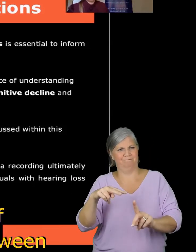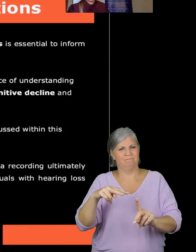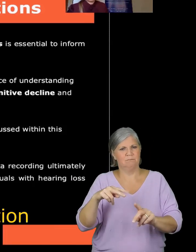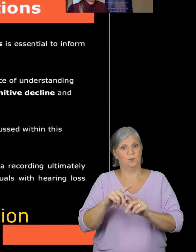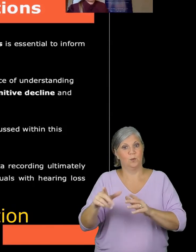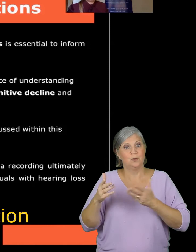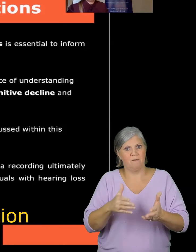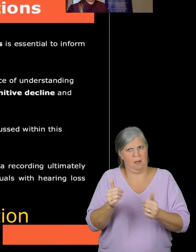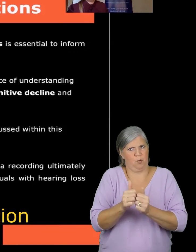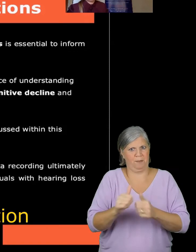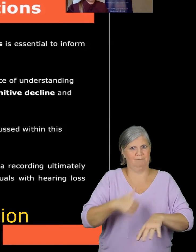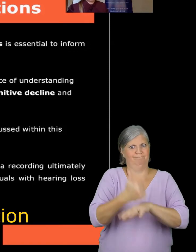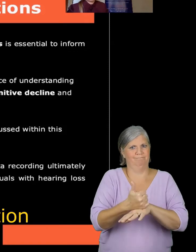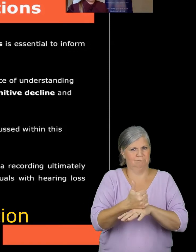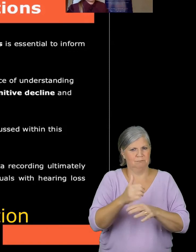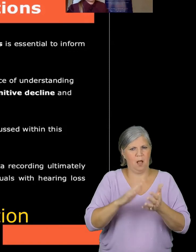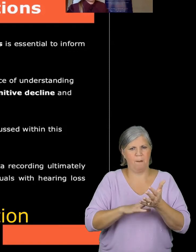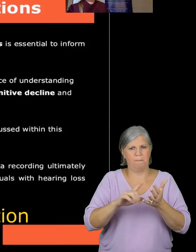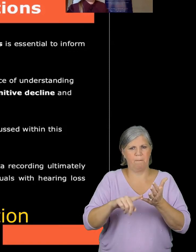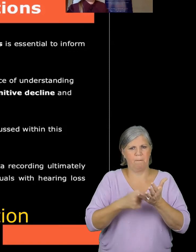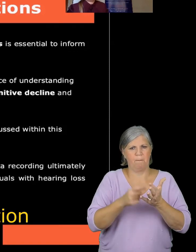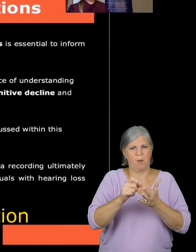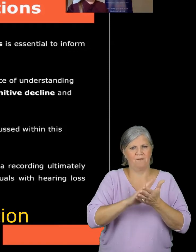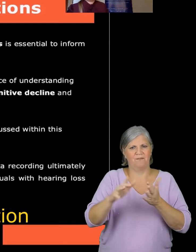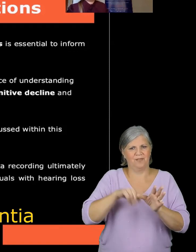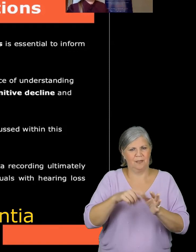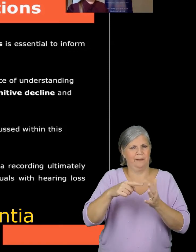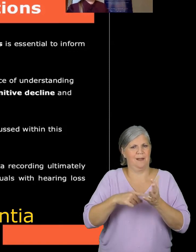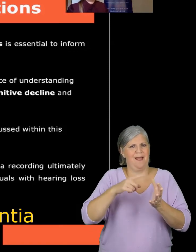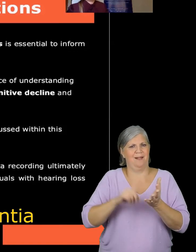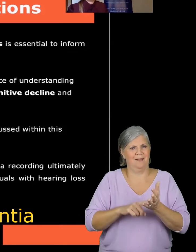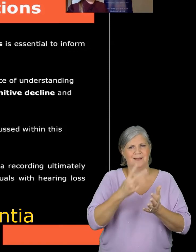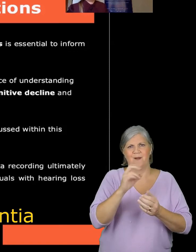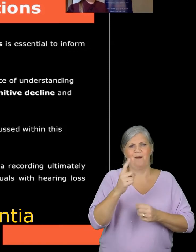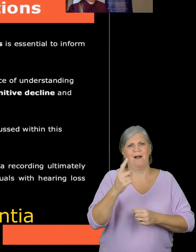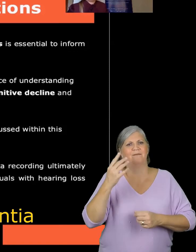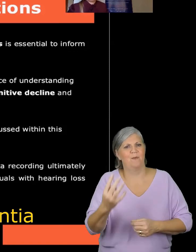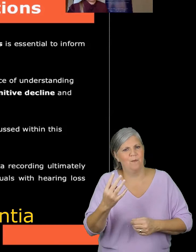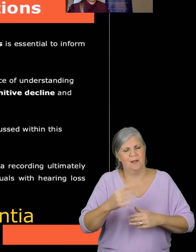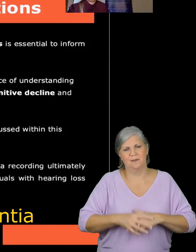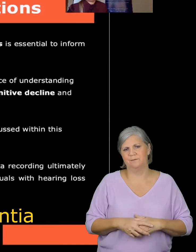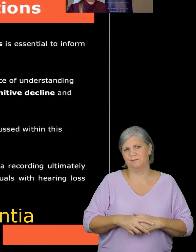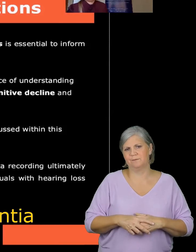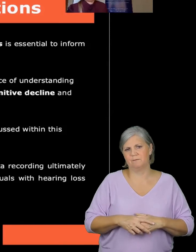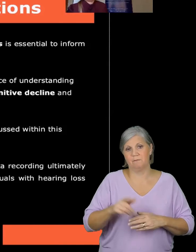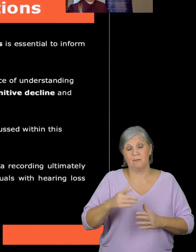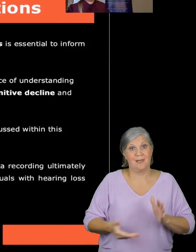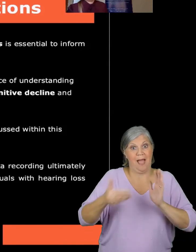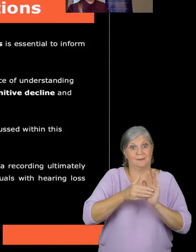link between hearing loss, social isolation, and how this influences cognitive decline in dementia in older